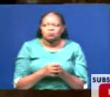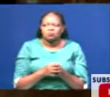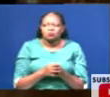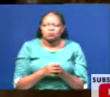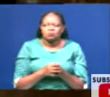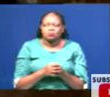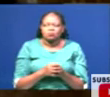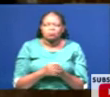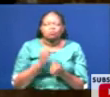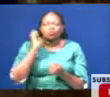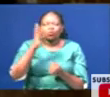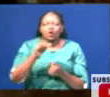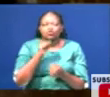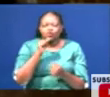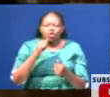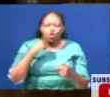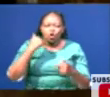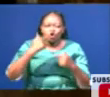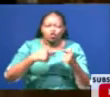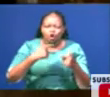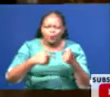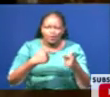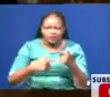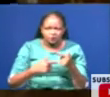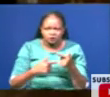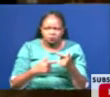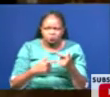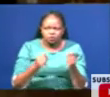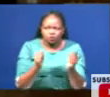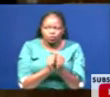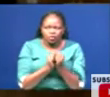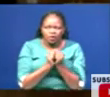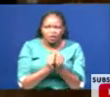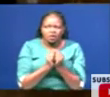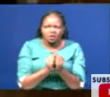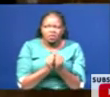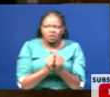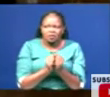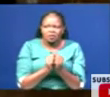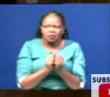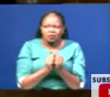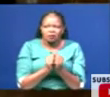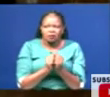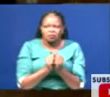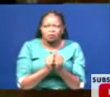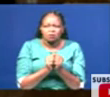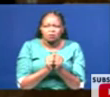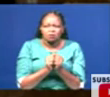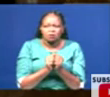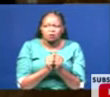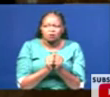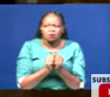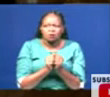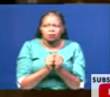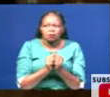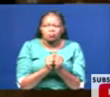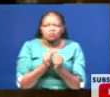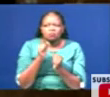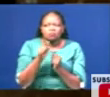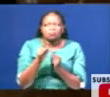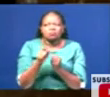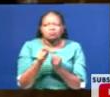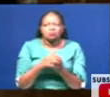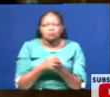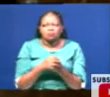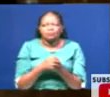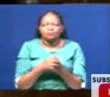will not proceed with further executions, despite this